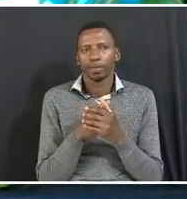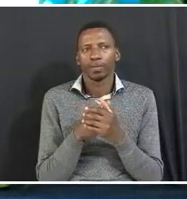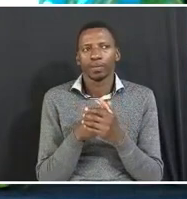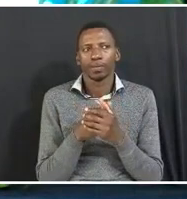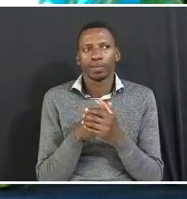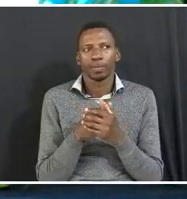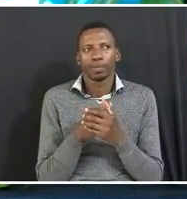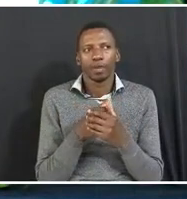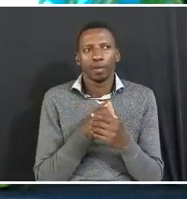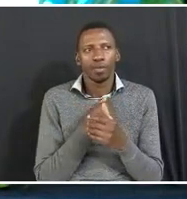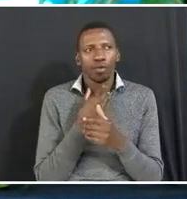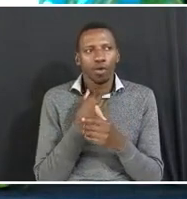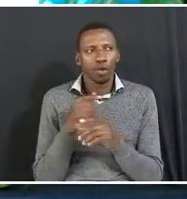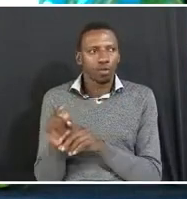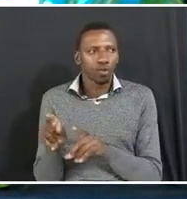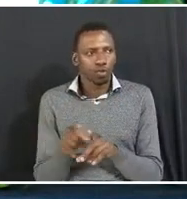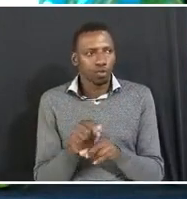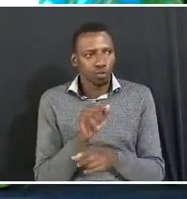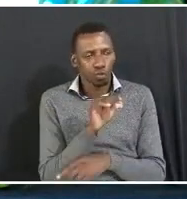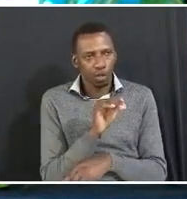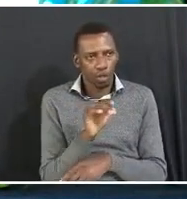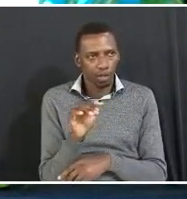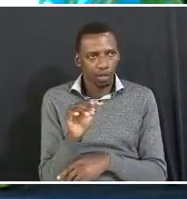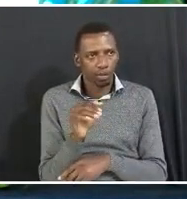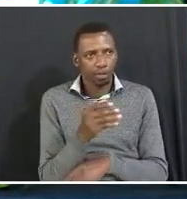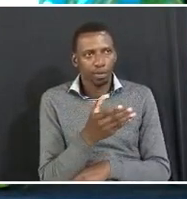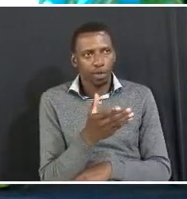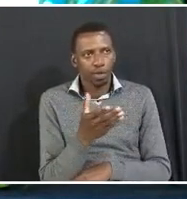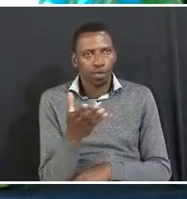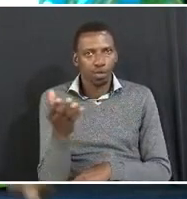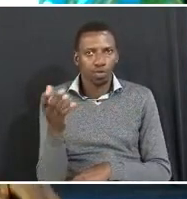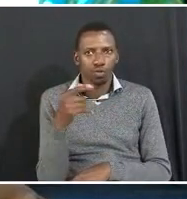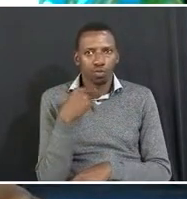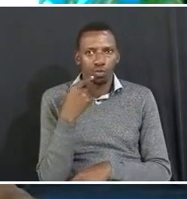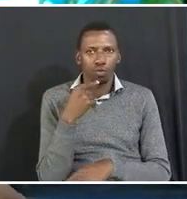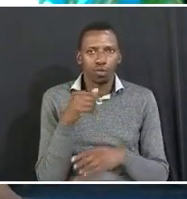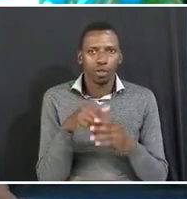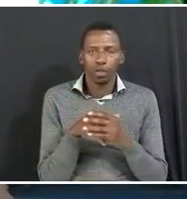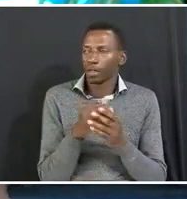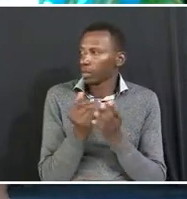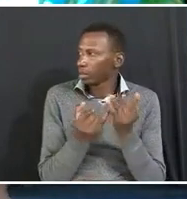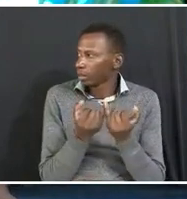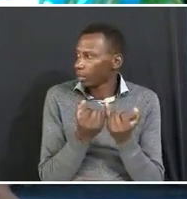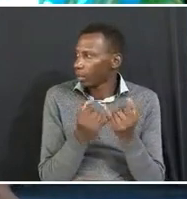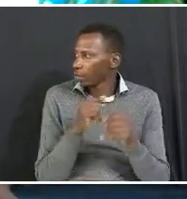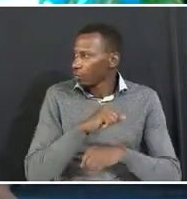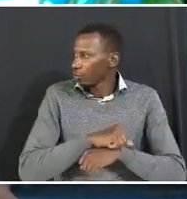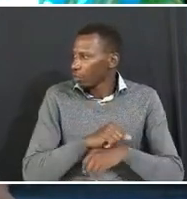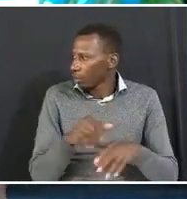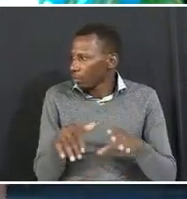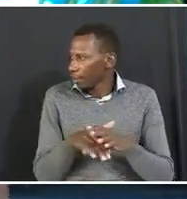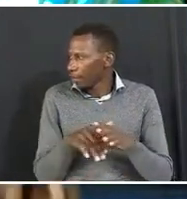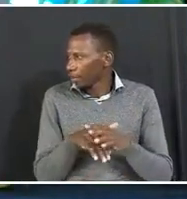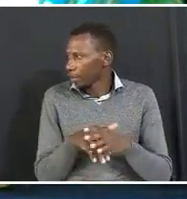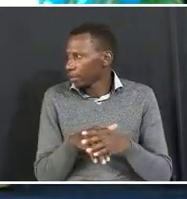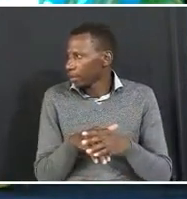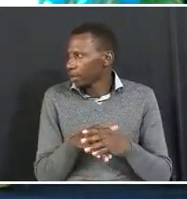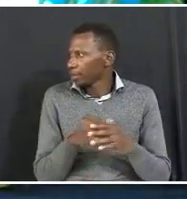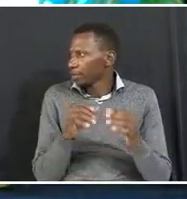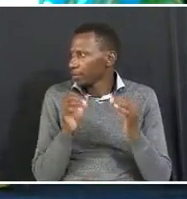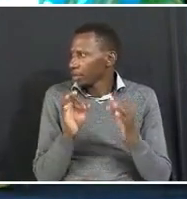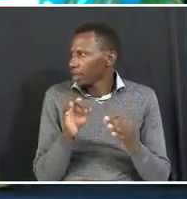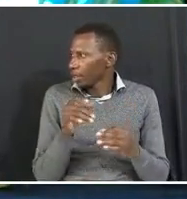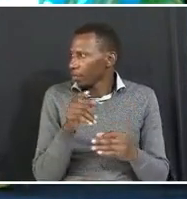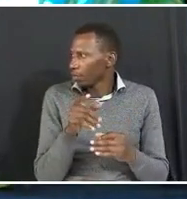belong to a prayer cell. I want also to urge those that are Sabbath school members. If you